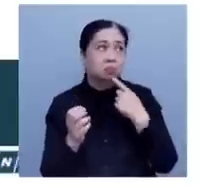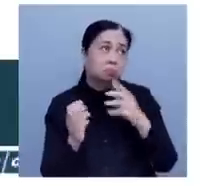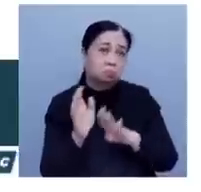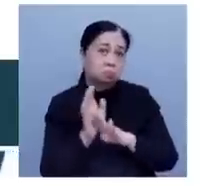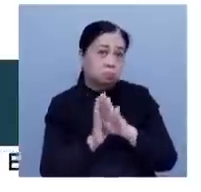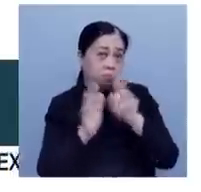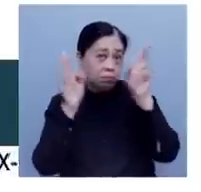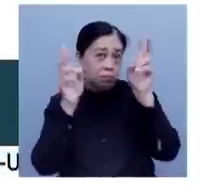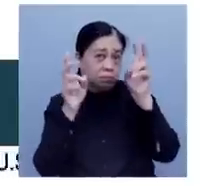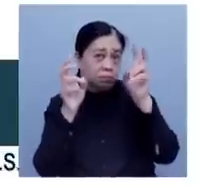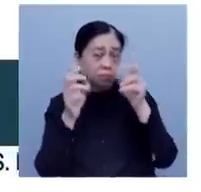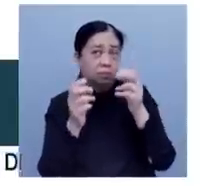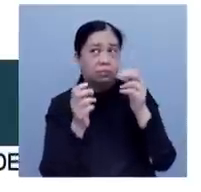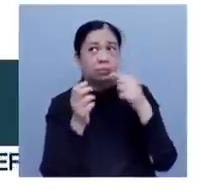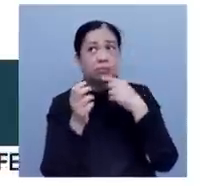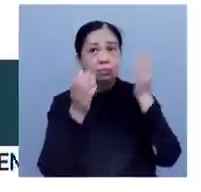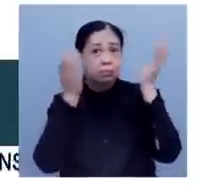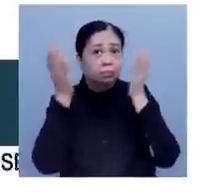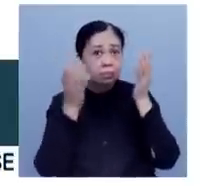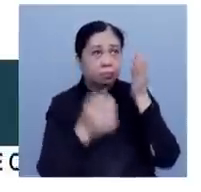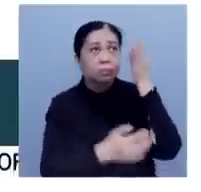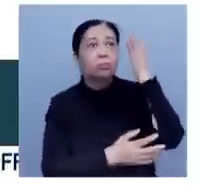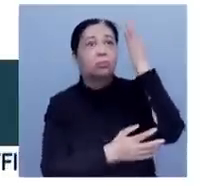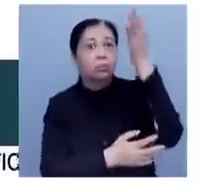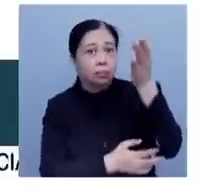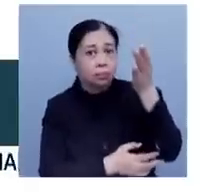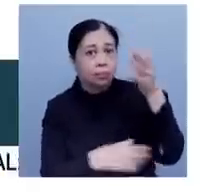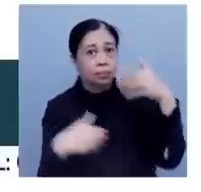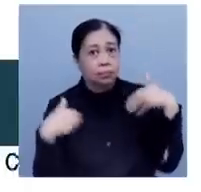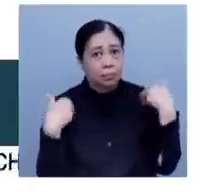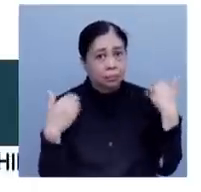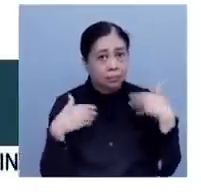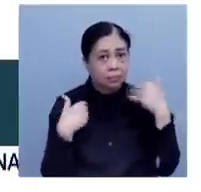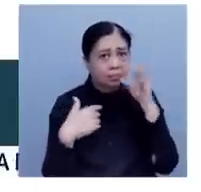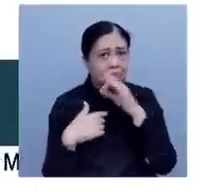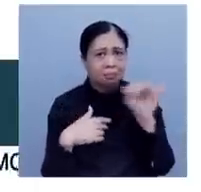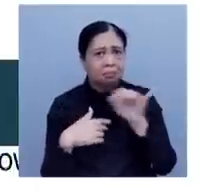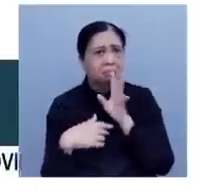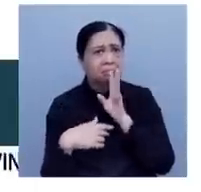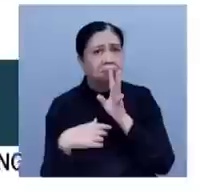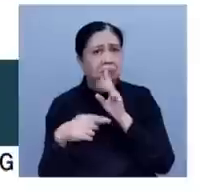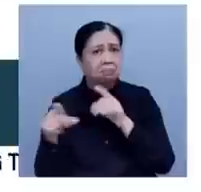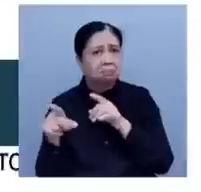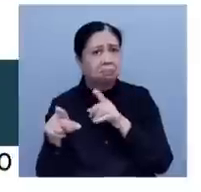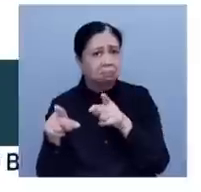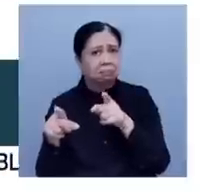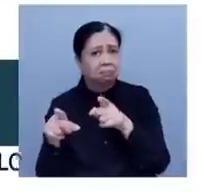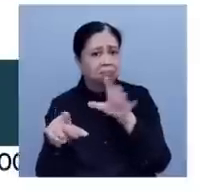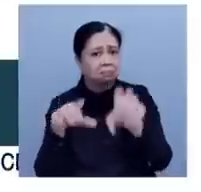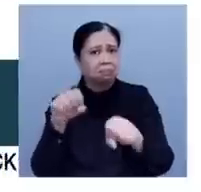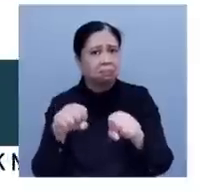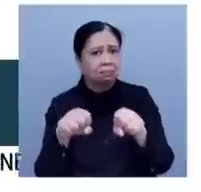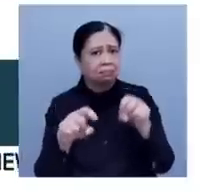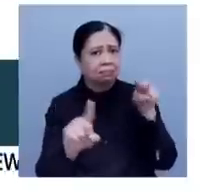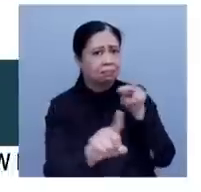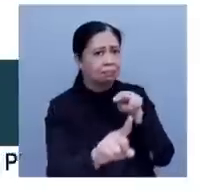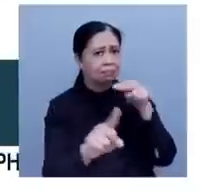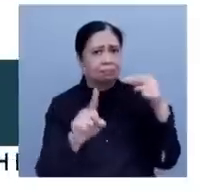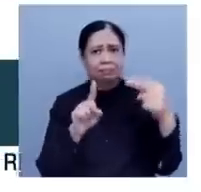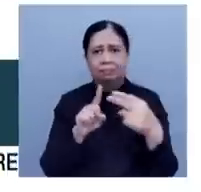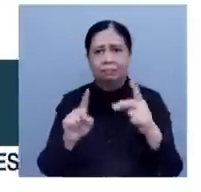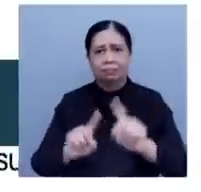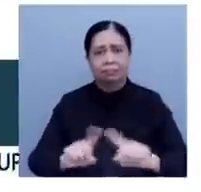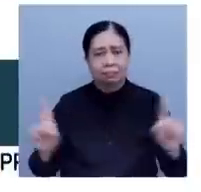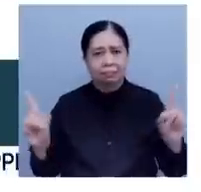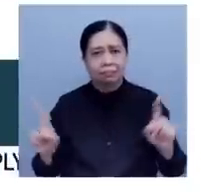serve the future generations. Same argument being used in different ways.